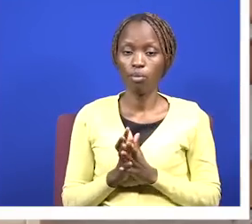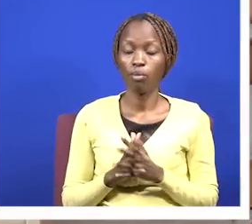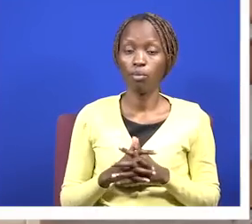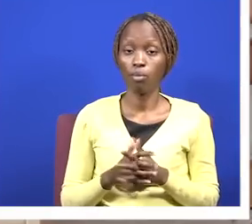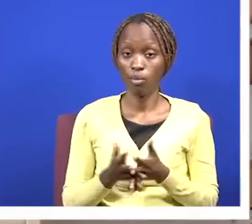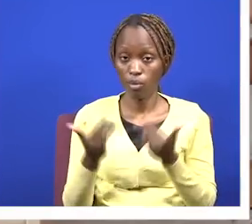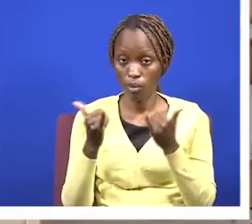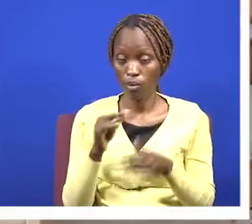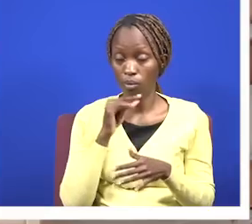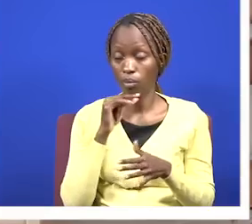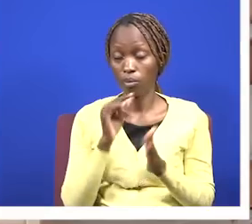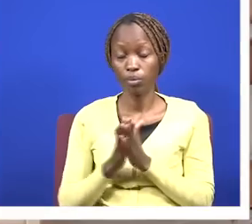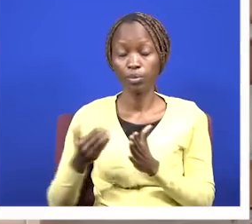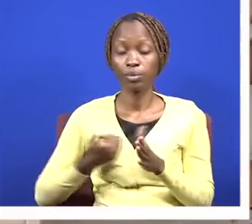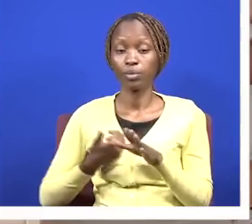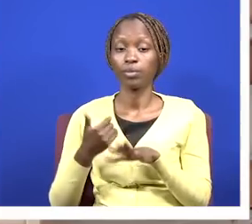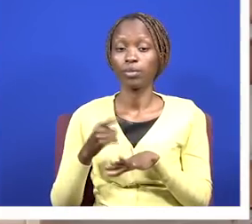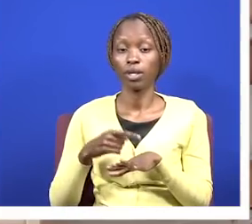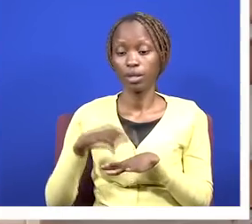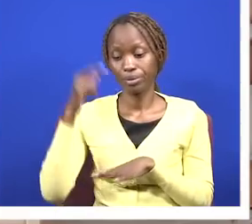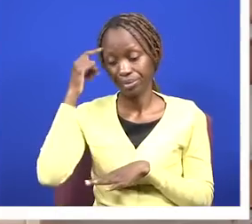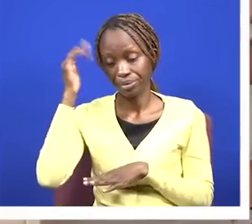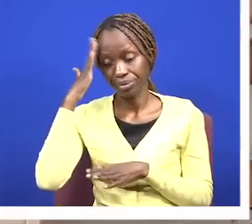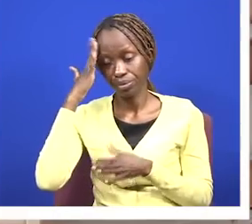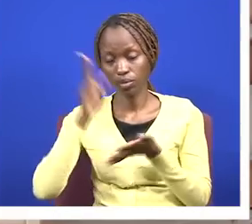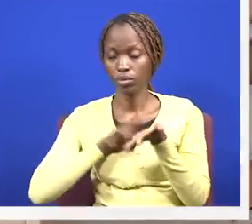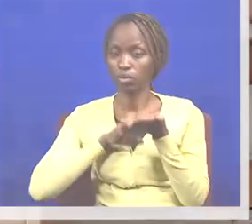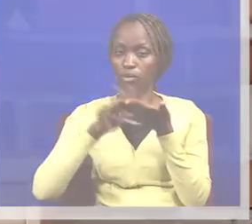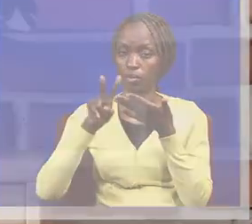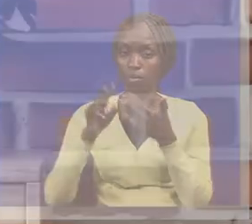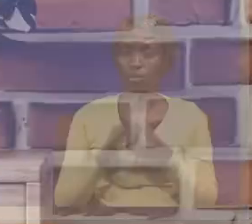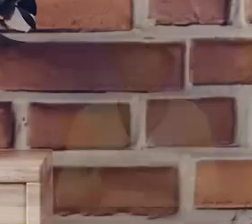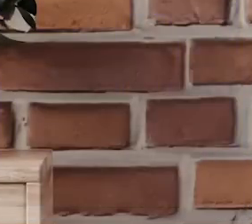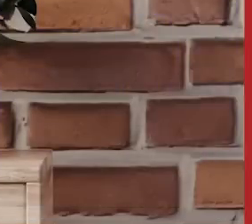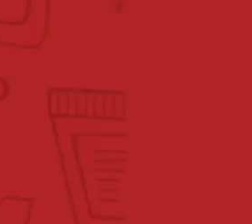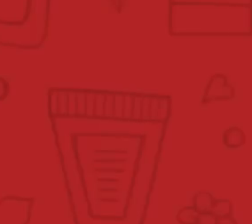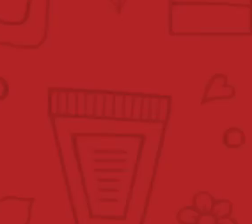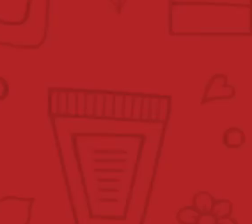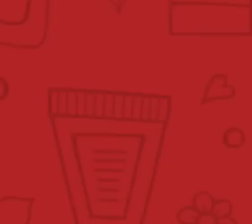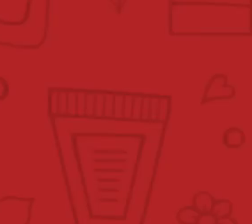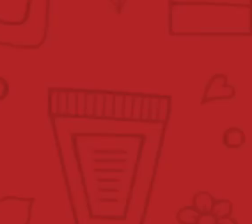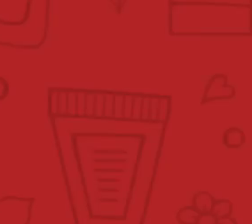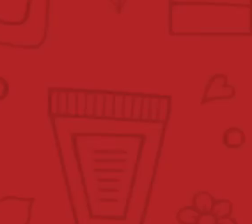you unique and with a special purpose for your life.